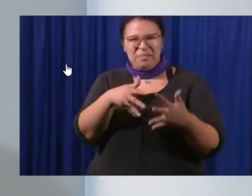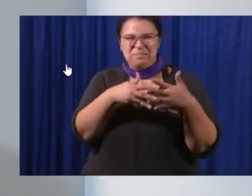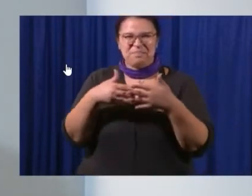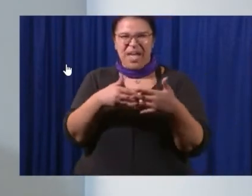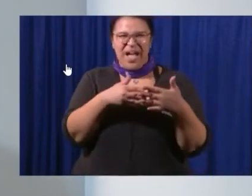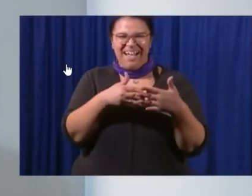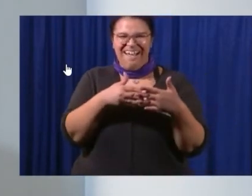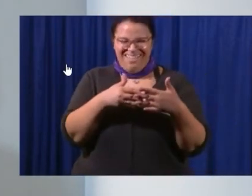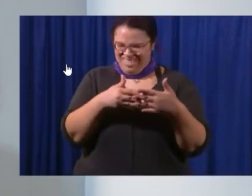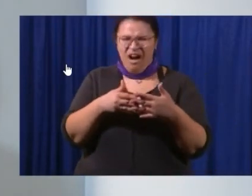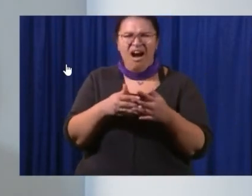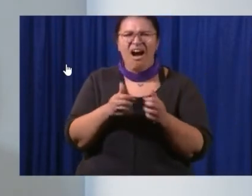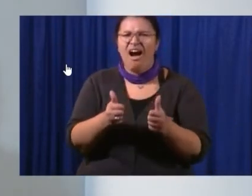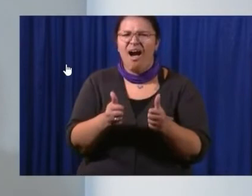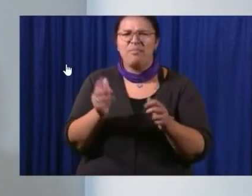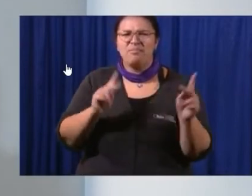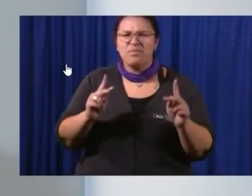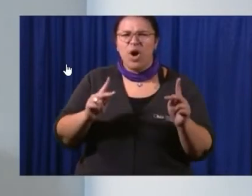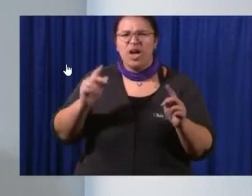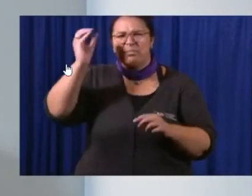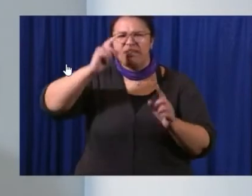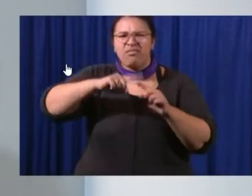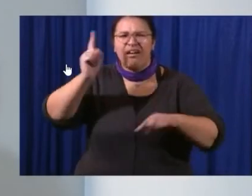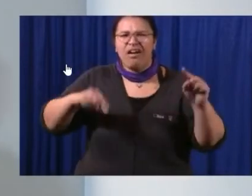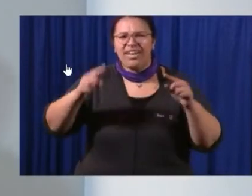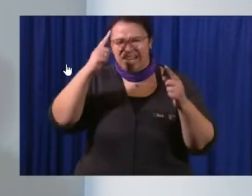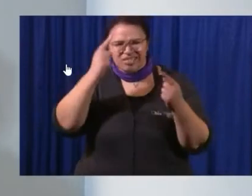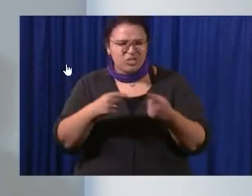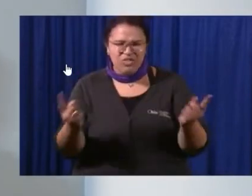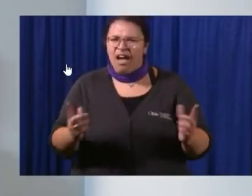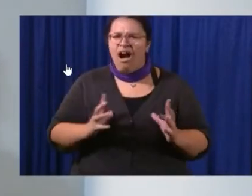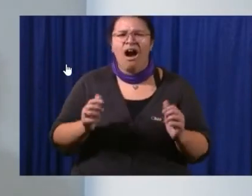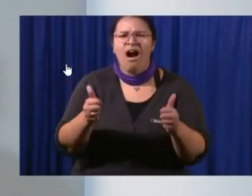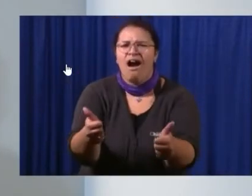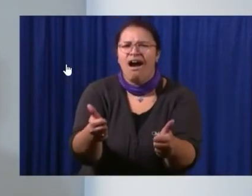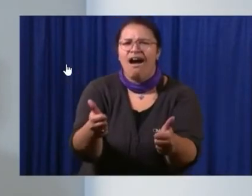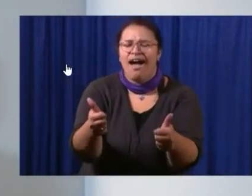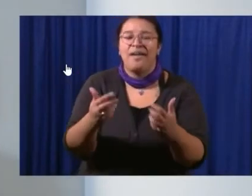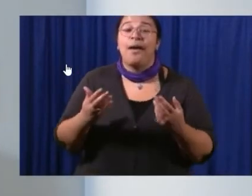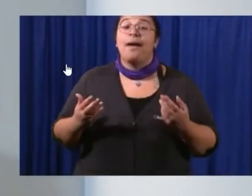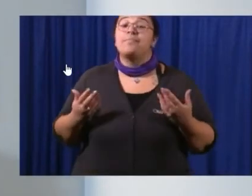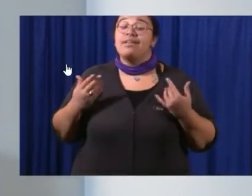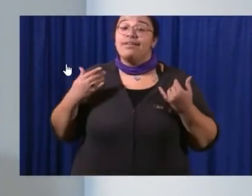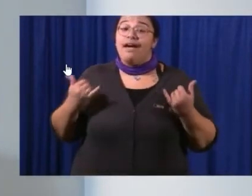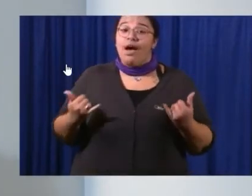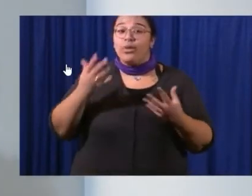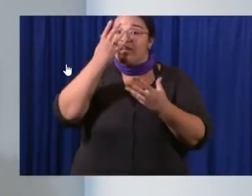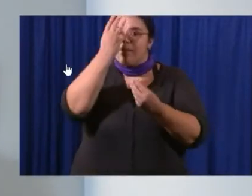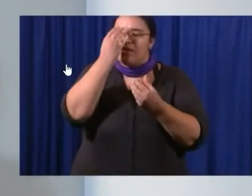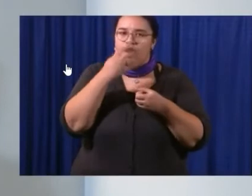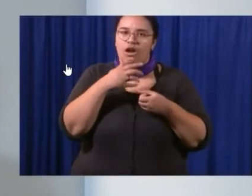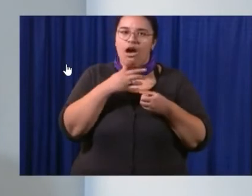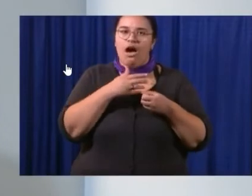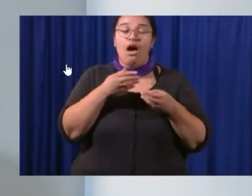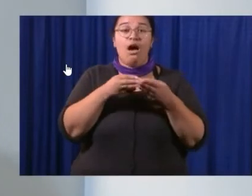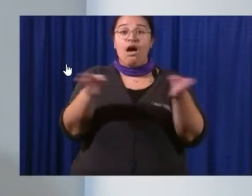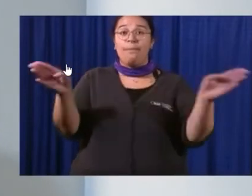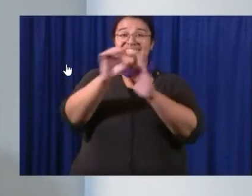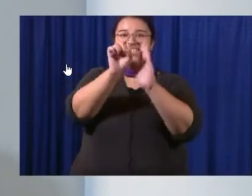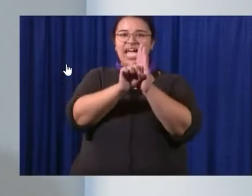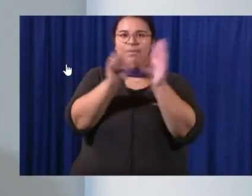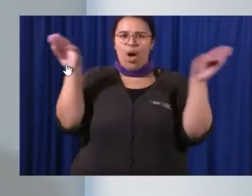we're getting to do it at the local level, where we're going to get some buy-in on this so that we think will help make people feel better